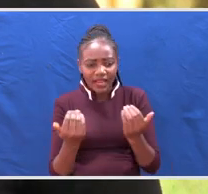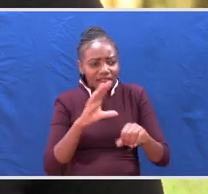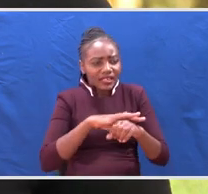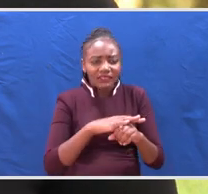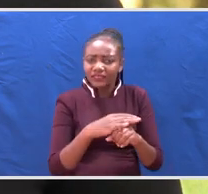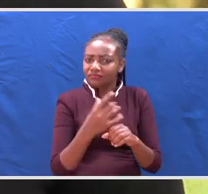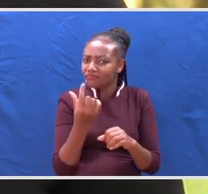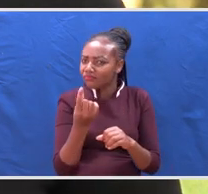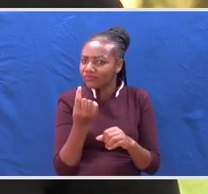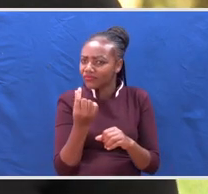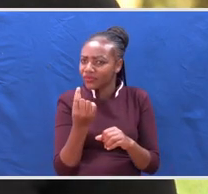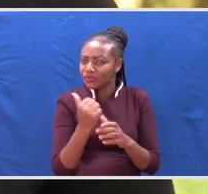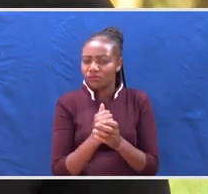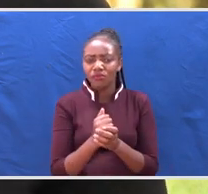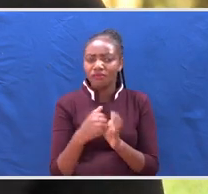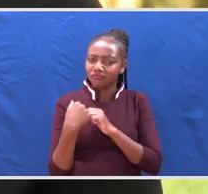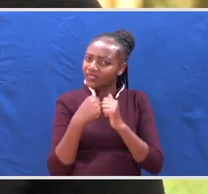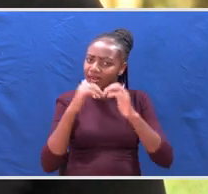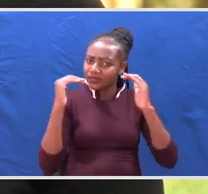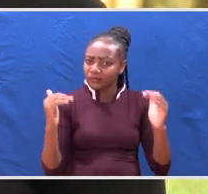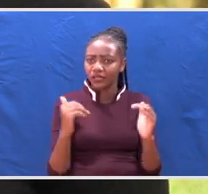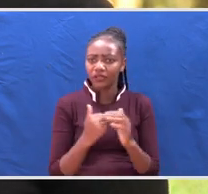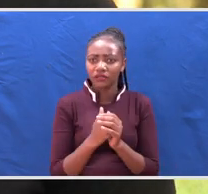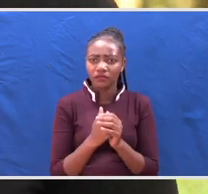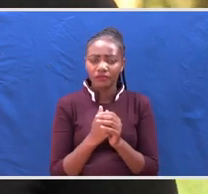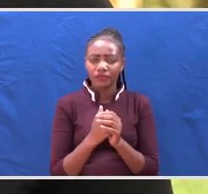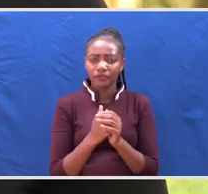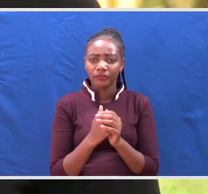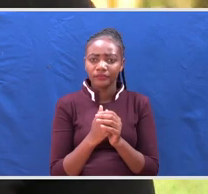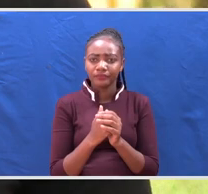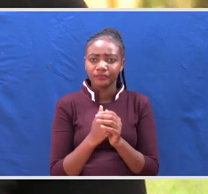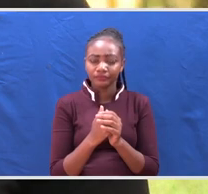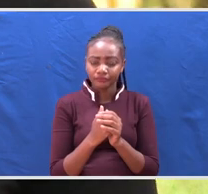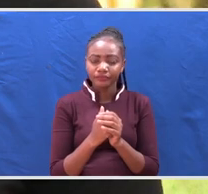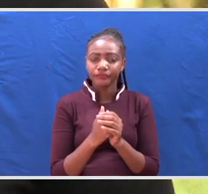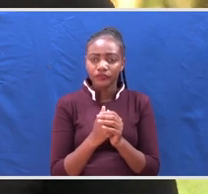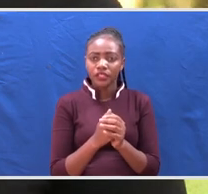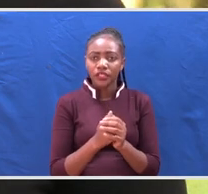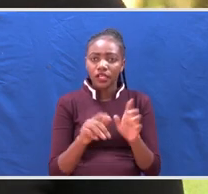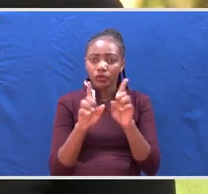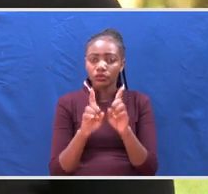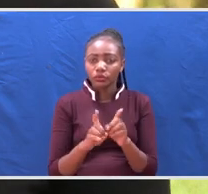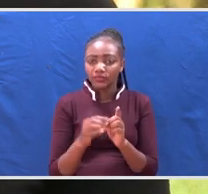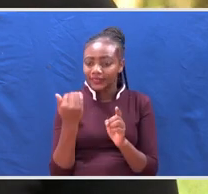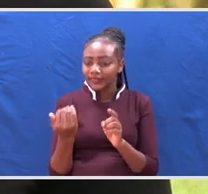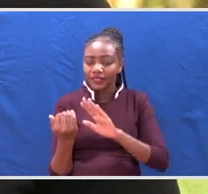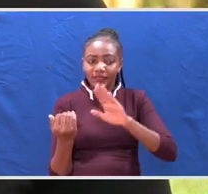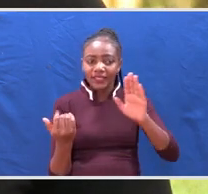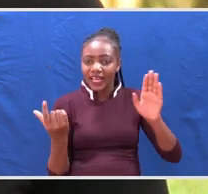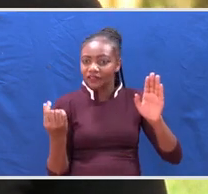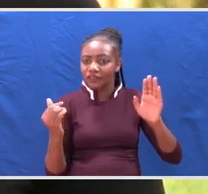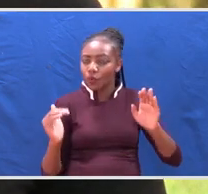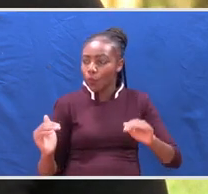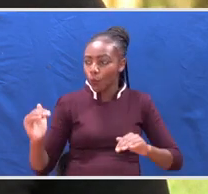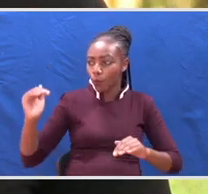also another challenge to their population. So they don't breed regularly, and also their chicks, very few of them will make